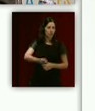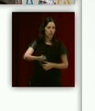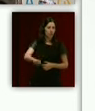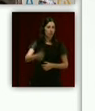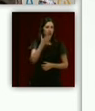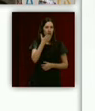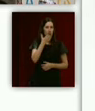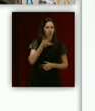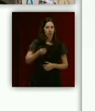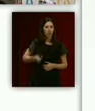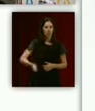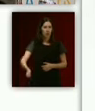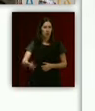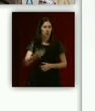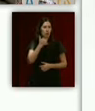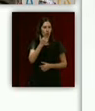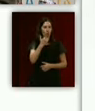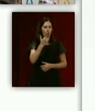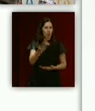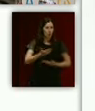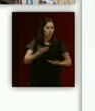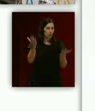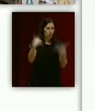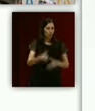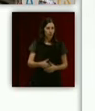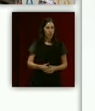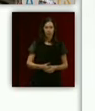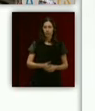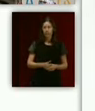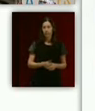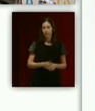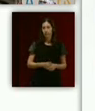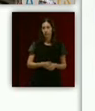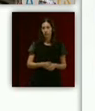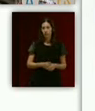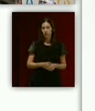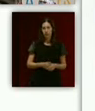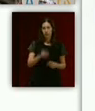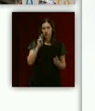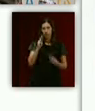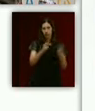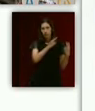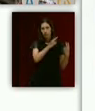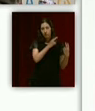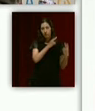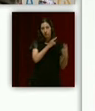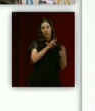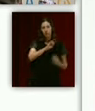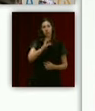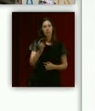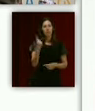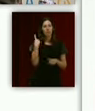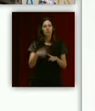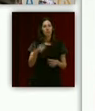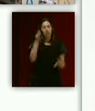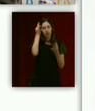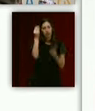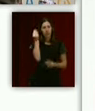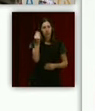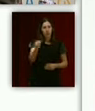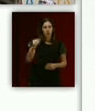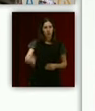of the needs of these type of individuals that cannot walk without assistance of a cane or